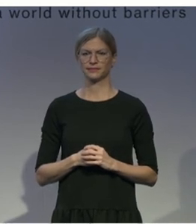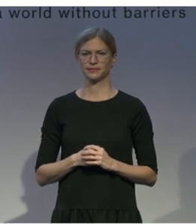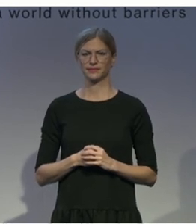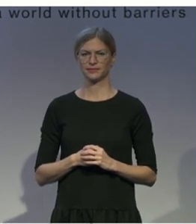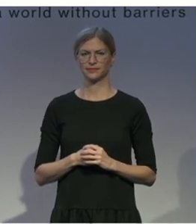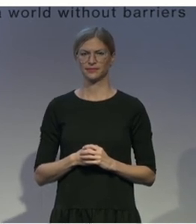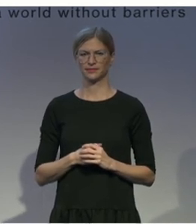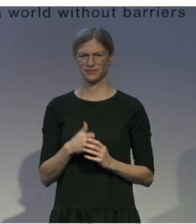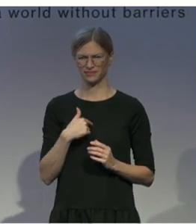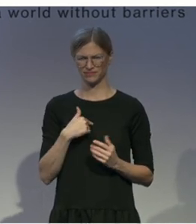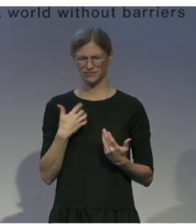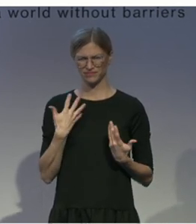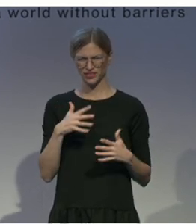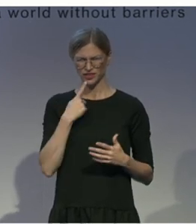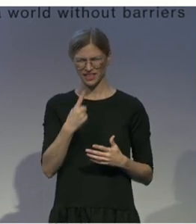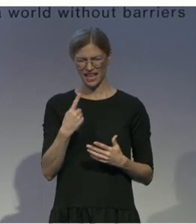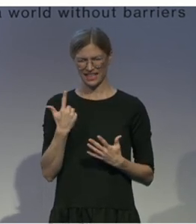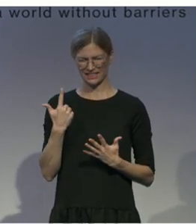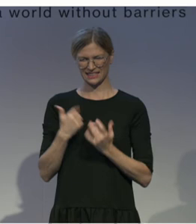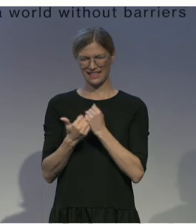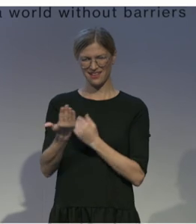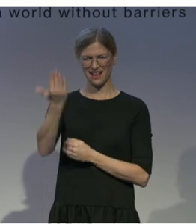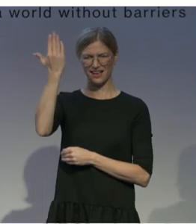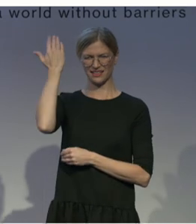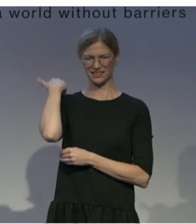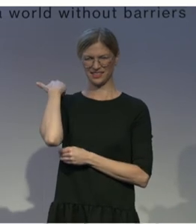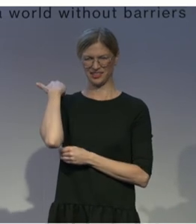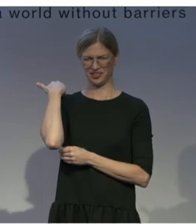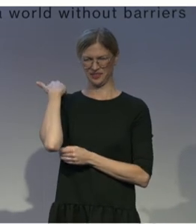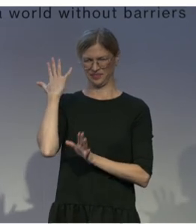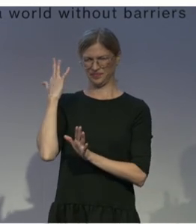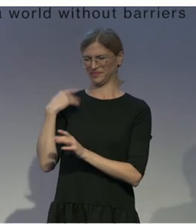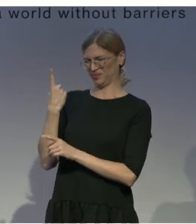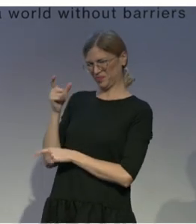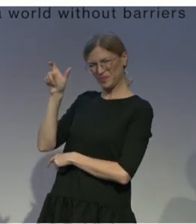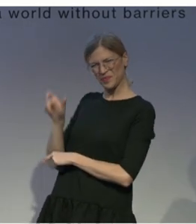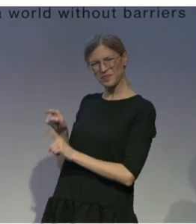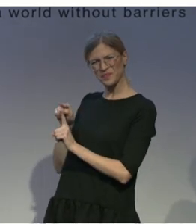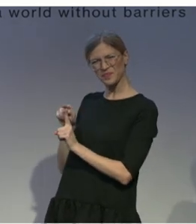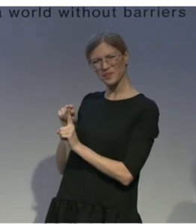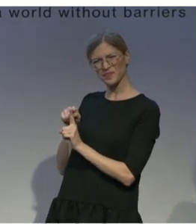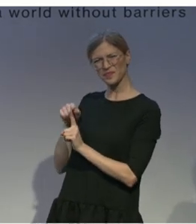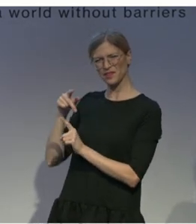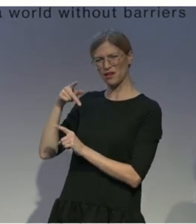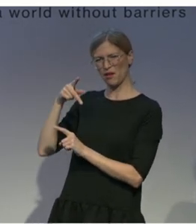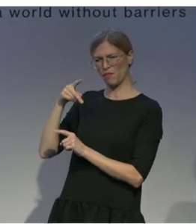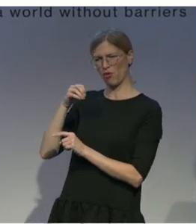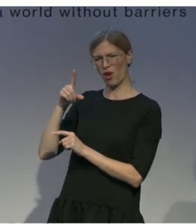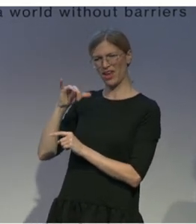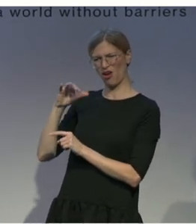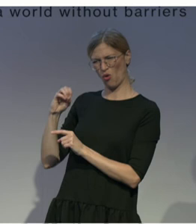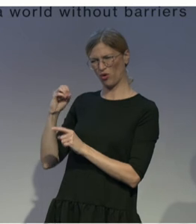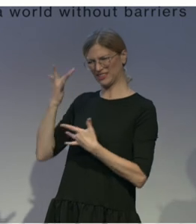7-year-old Ms. Chichin, who is blind in one eye and has had polio, live with her disabled son and